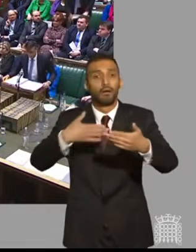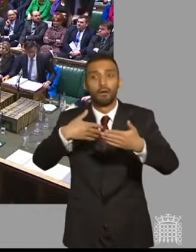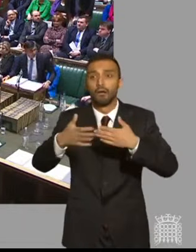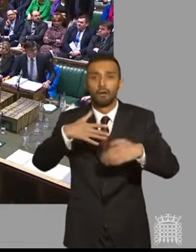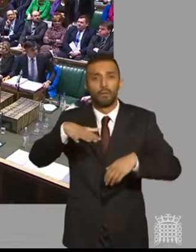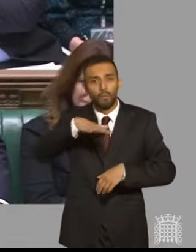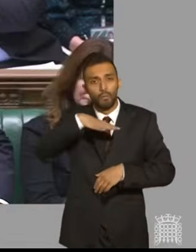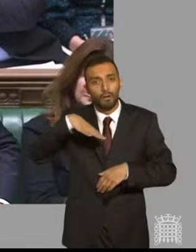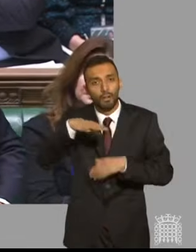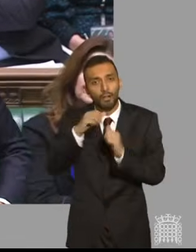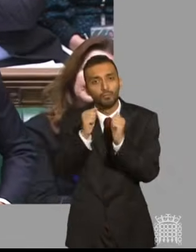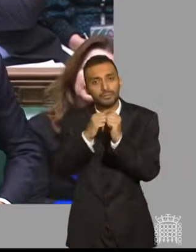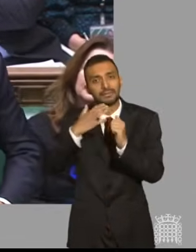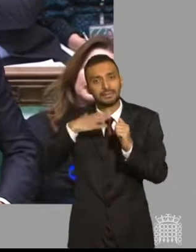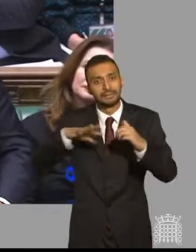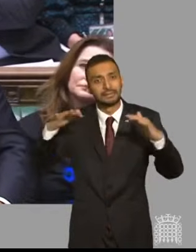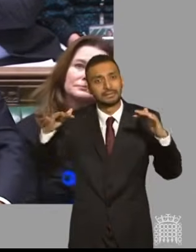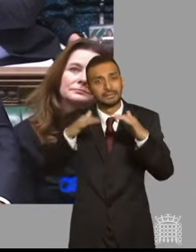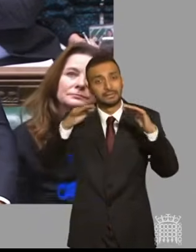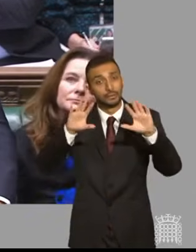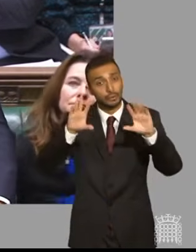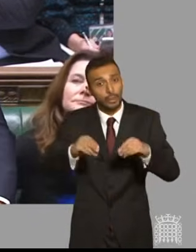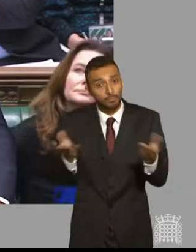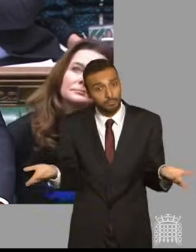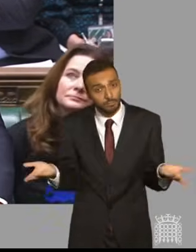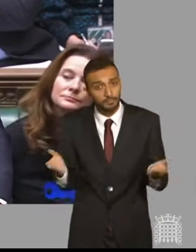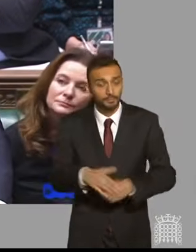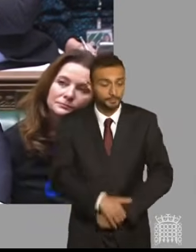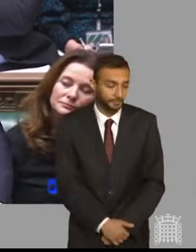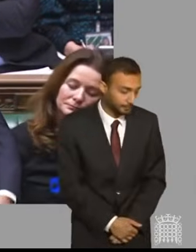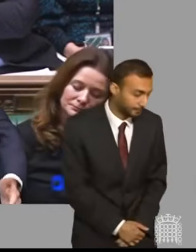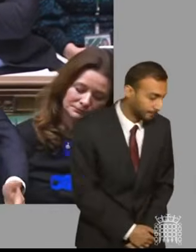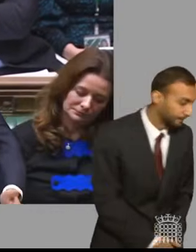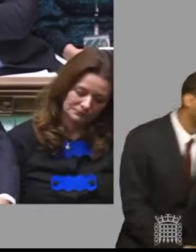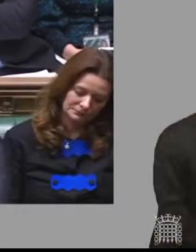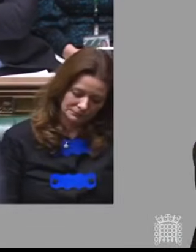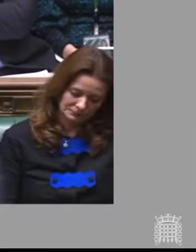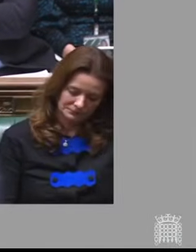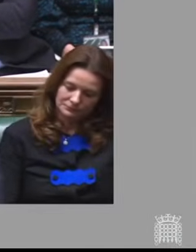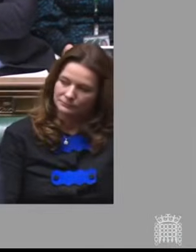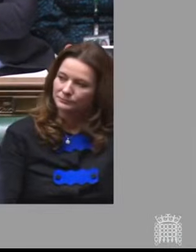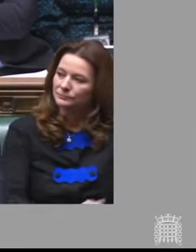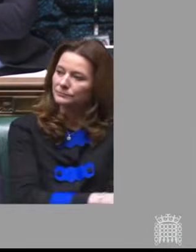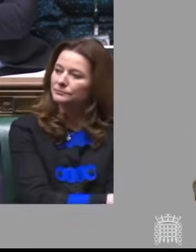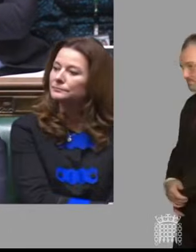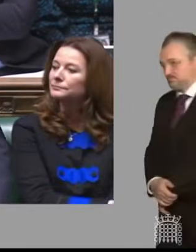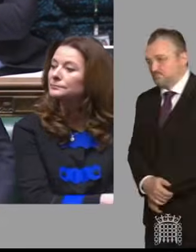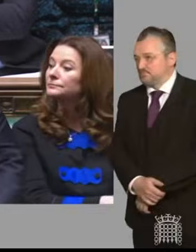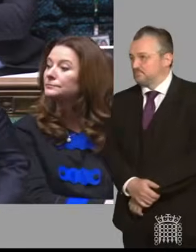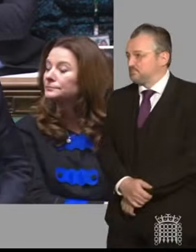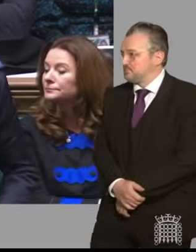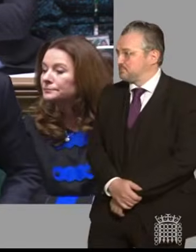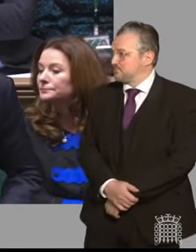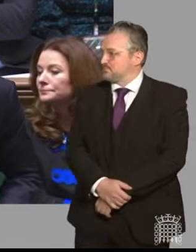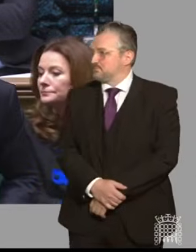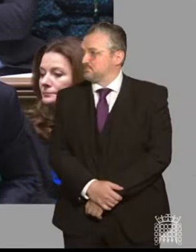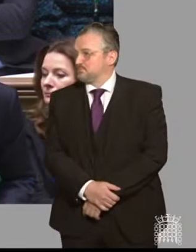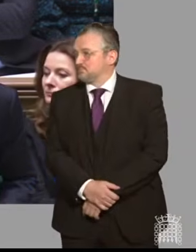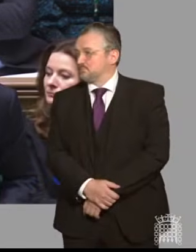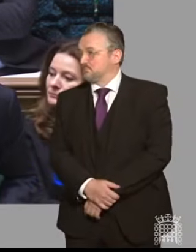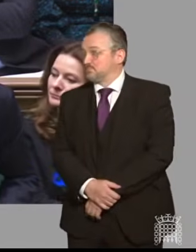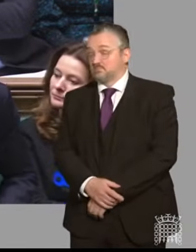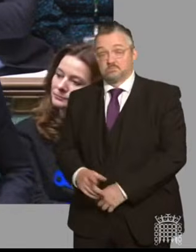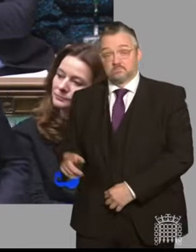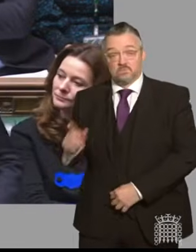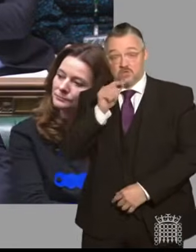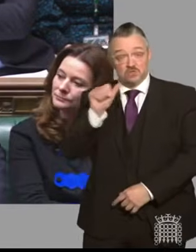Mr. Speaker, of course we want to see the fighting in Gaza end as soon as possible and never again allow Hamas to